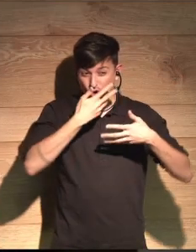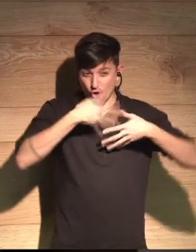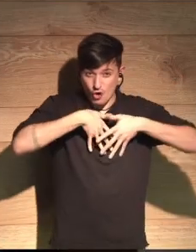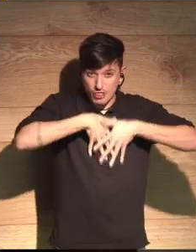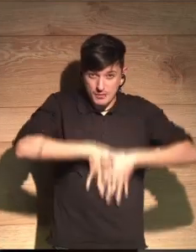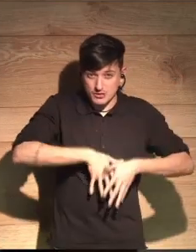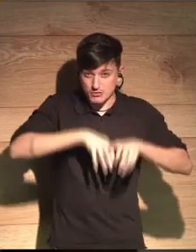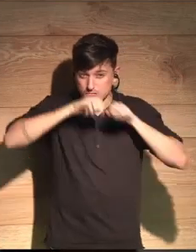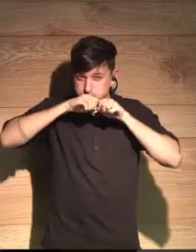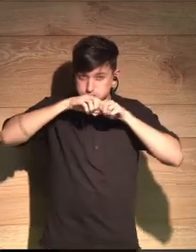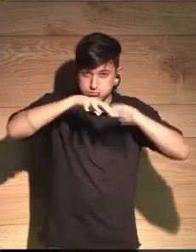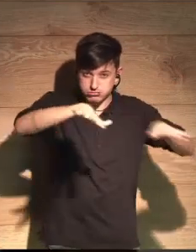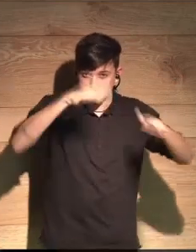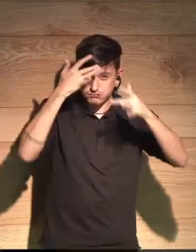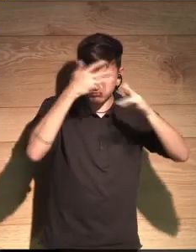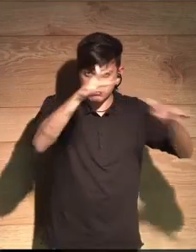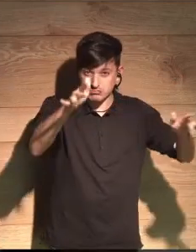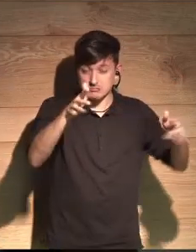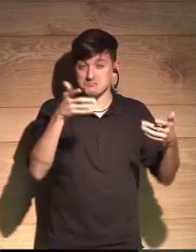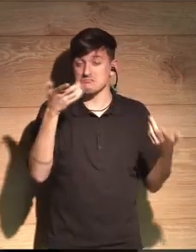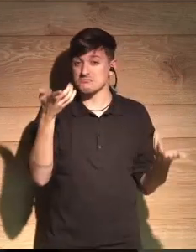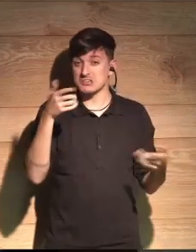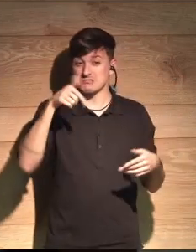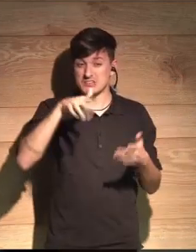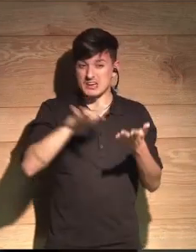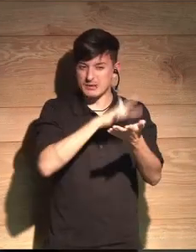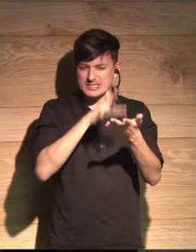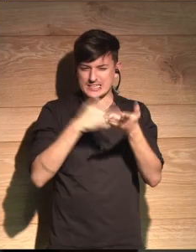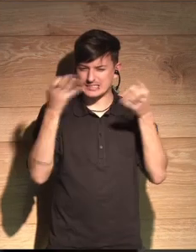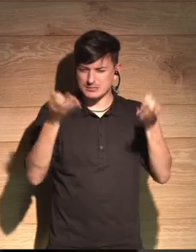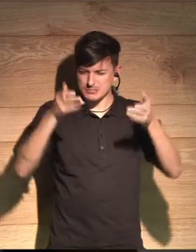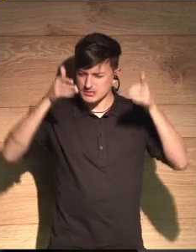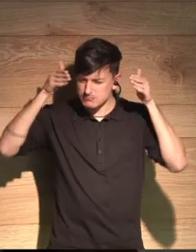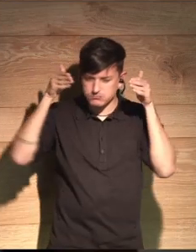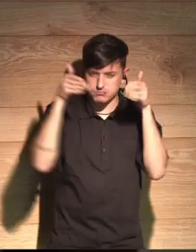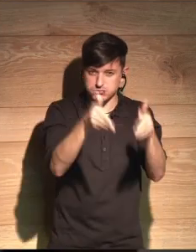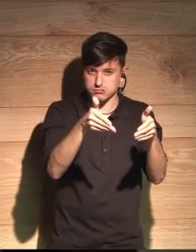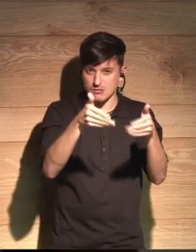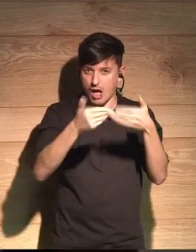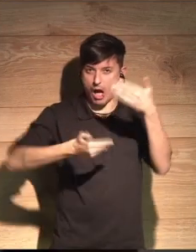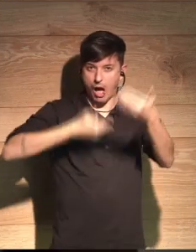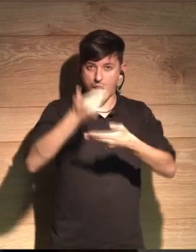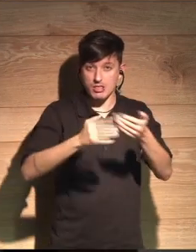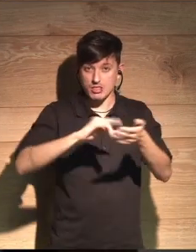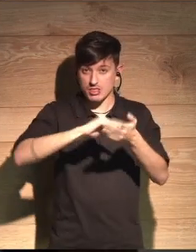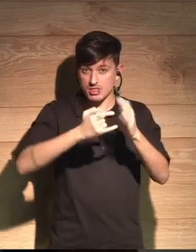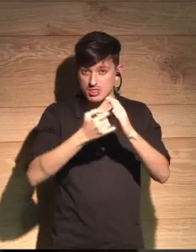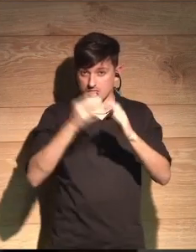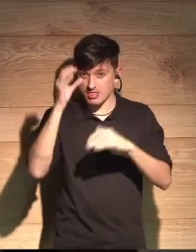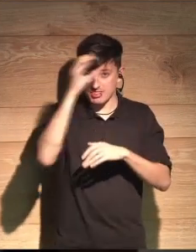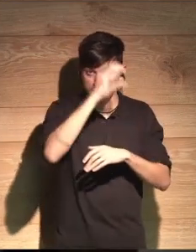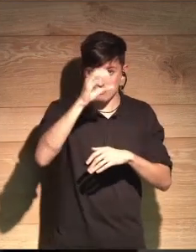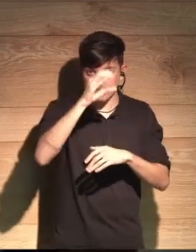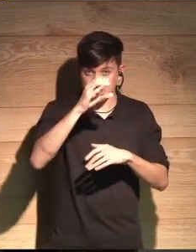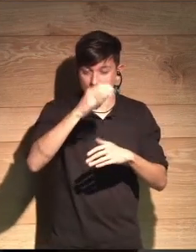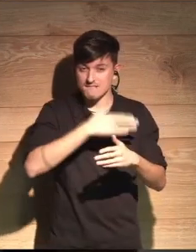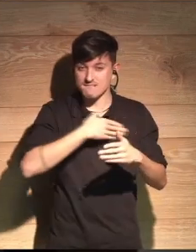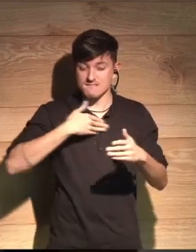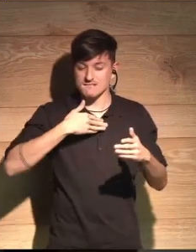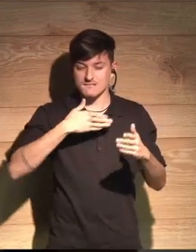knowledge and disseminating knowledge. But this magazine that has always been aware